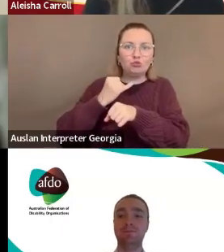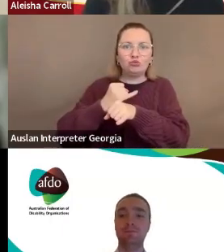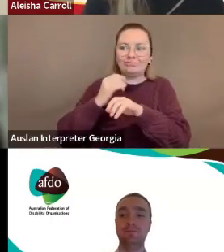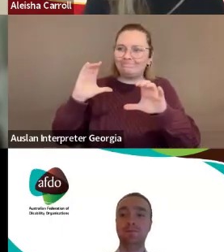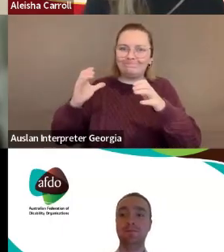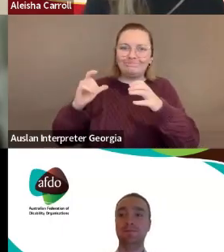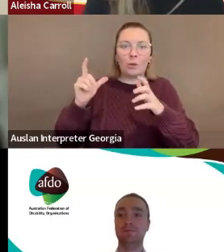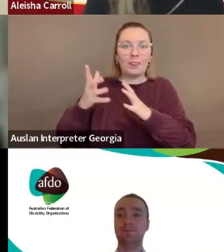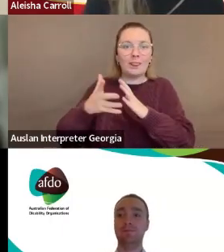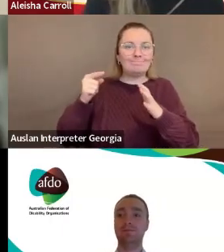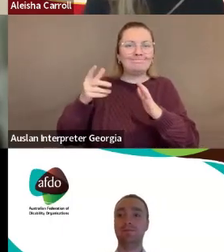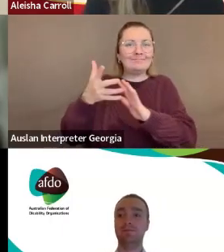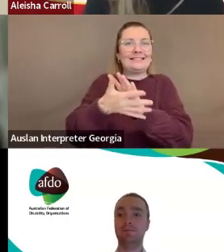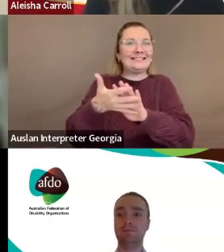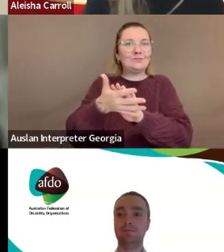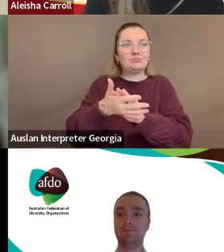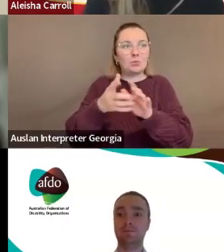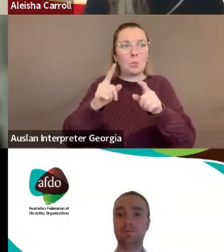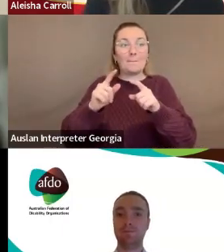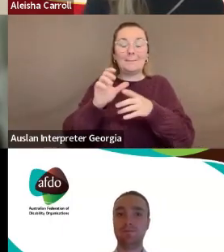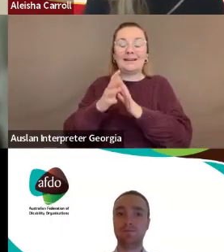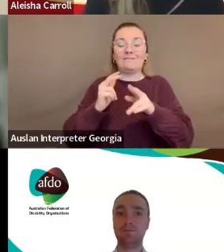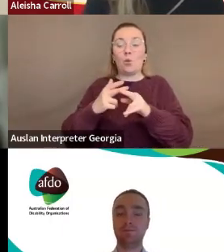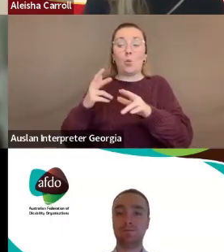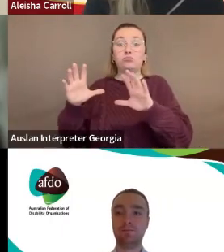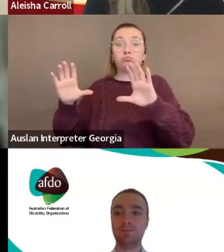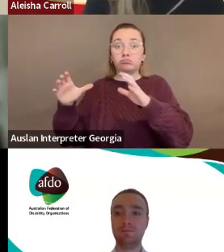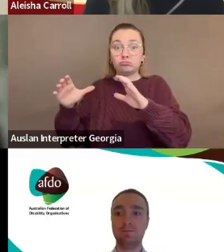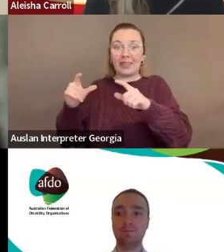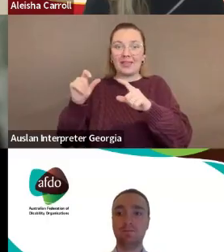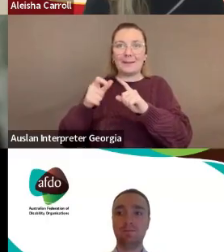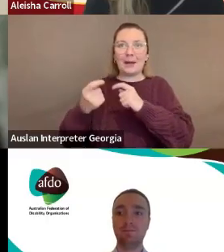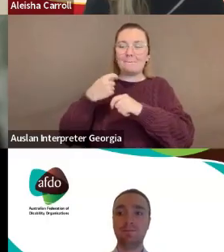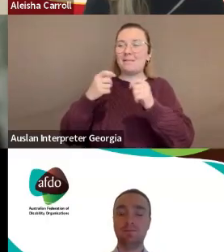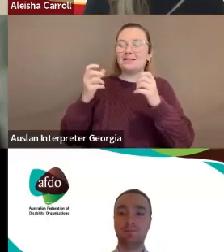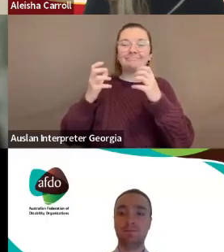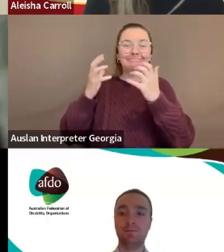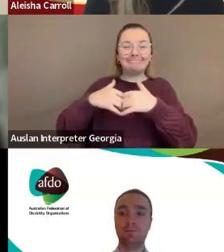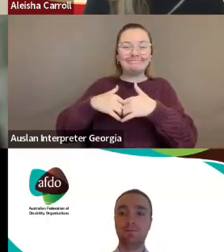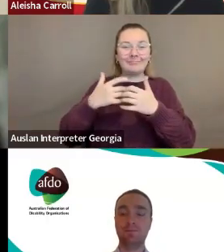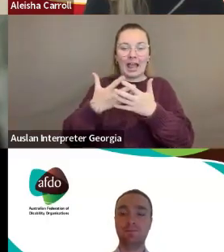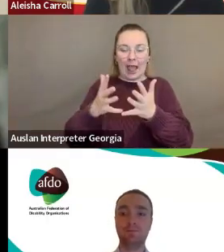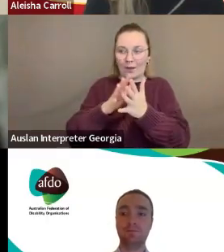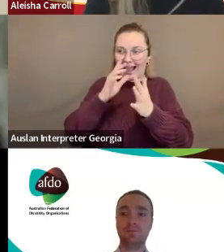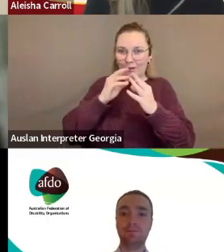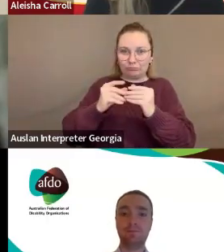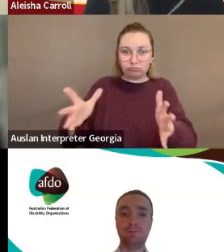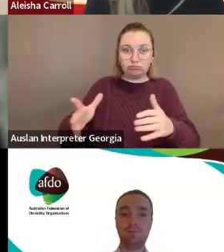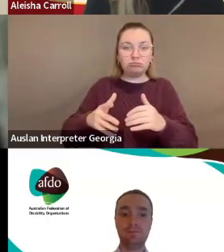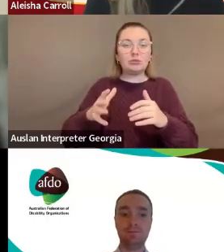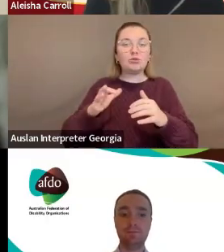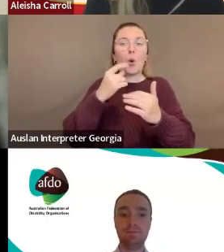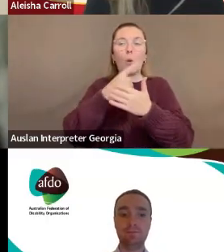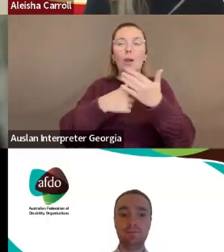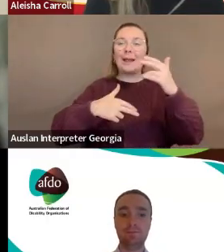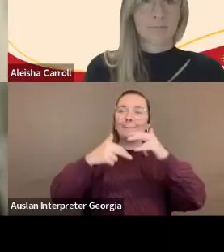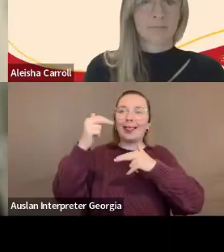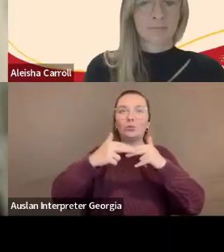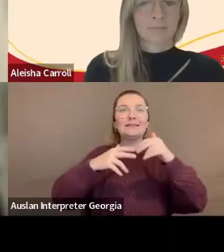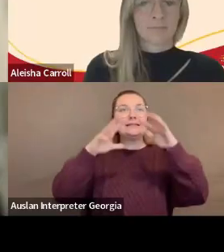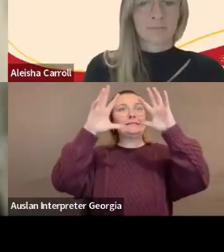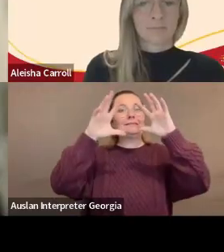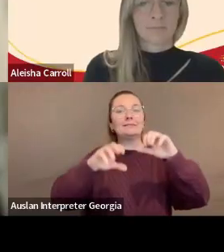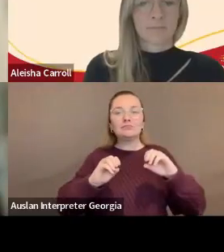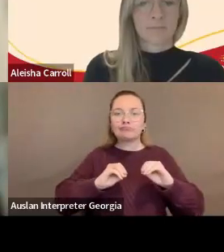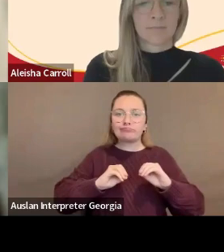institutionalization is and what deinstitutionalization requires. It's not just a dismantling of buildings, but it's